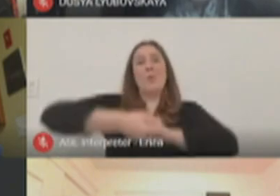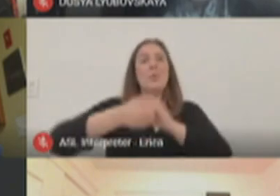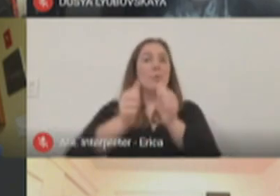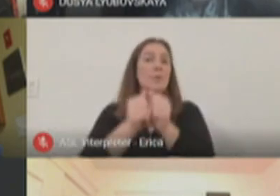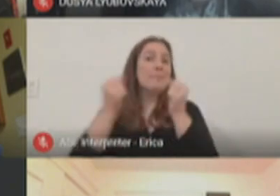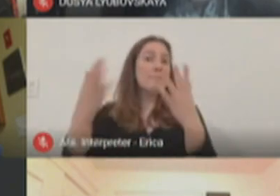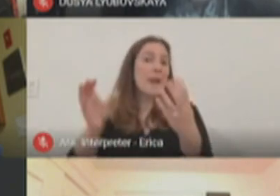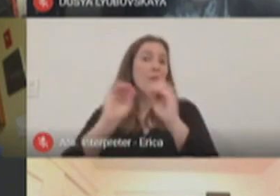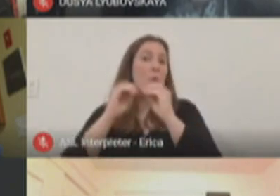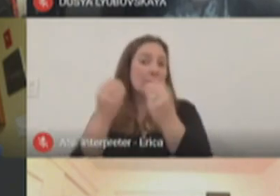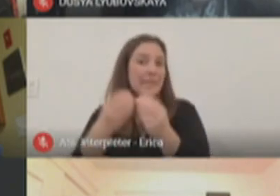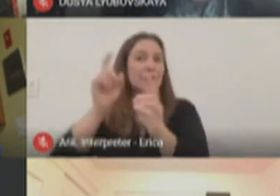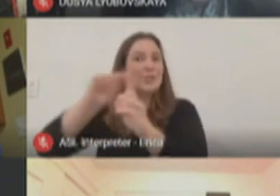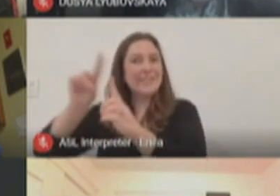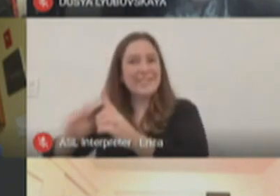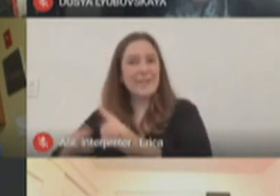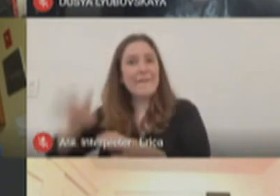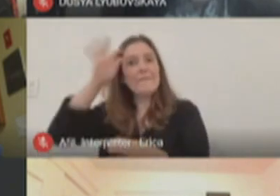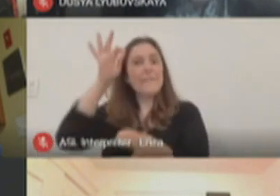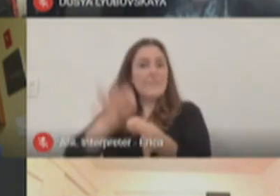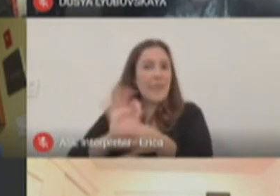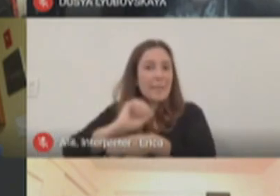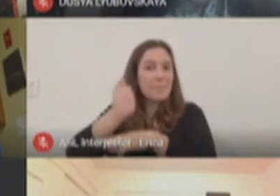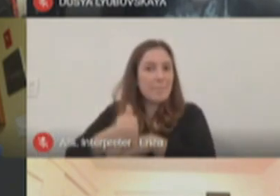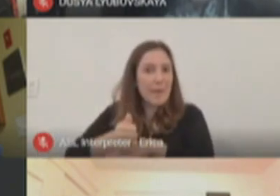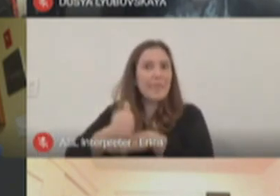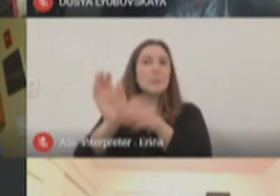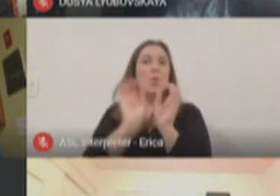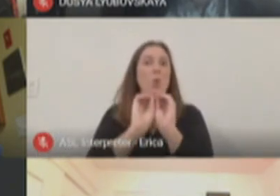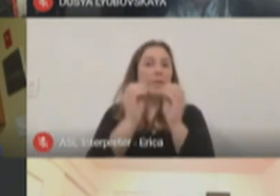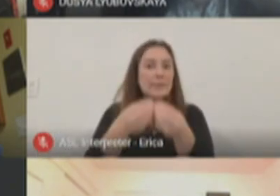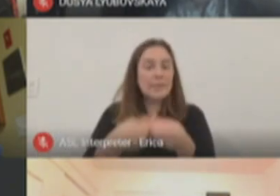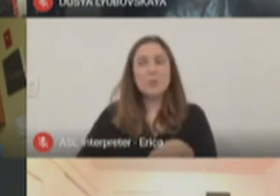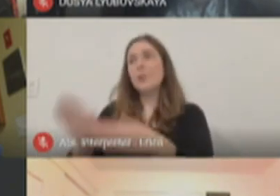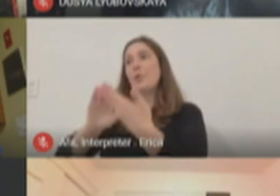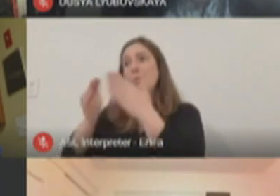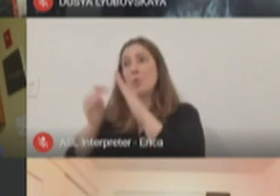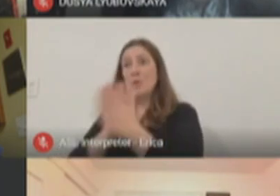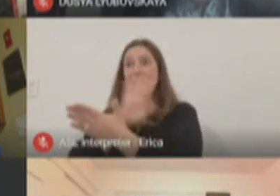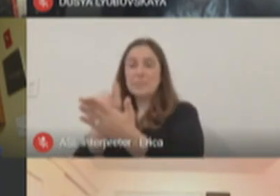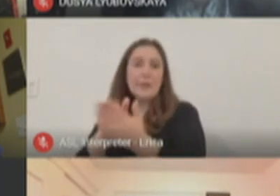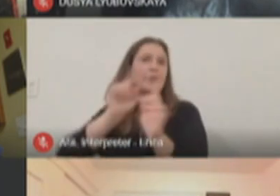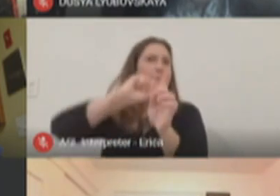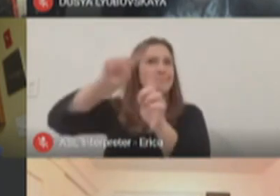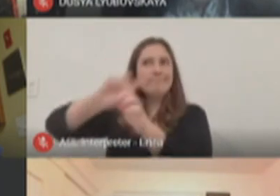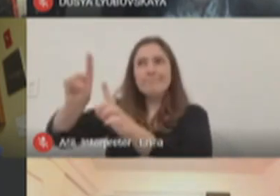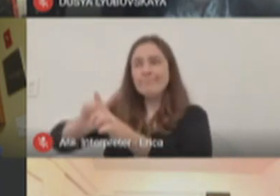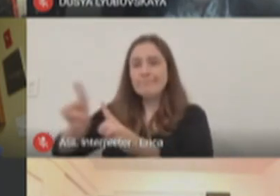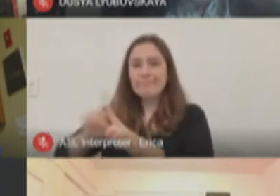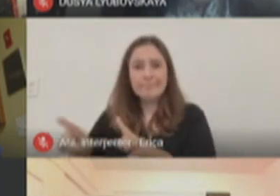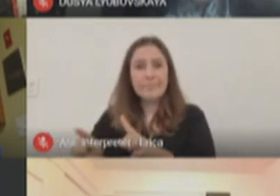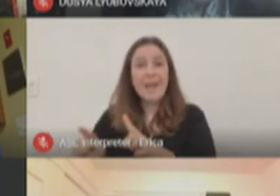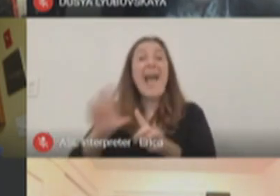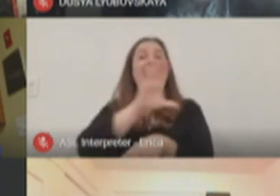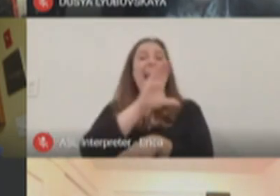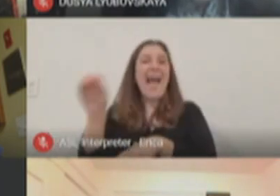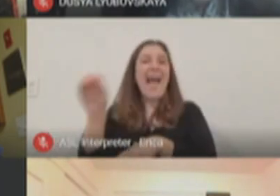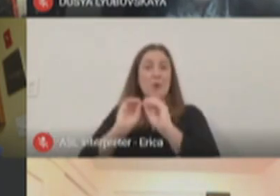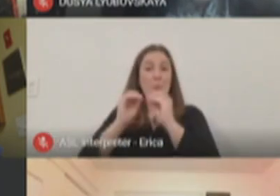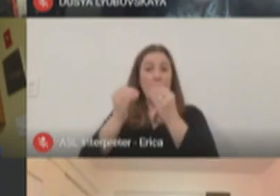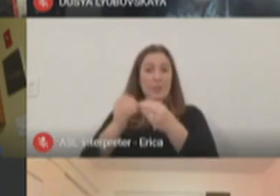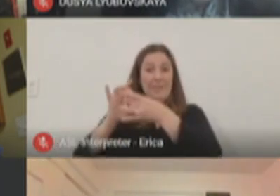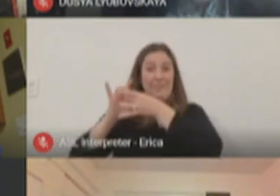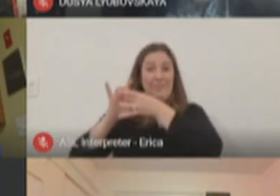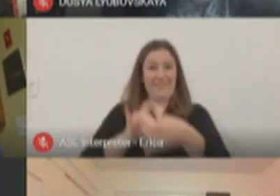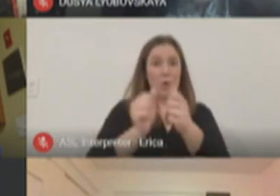organizations, faith-based organizations, community centers, as well as organizations that are connected to the